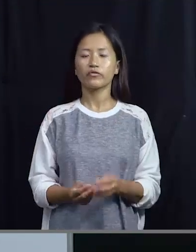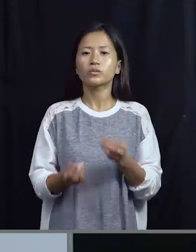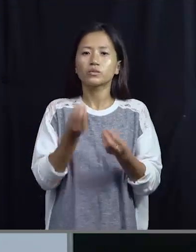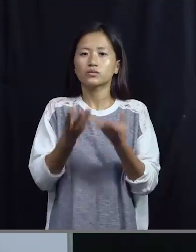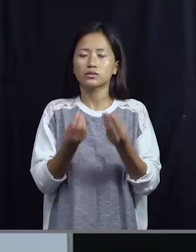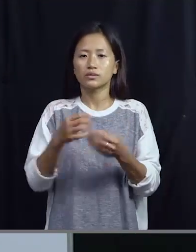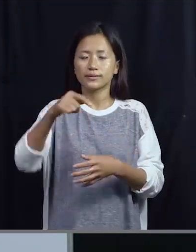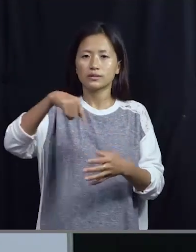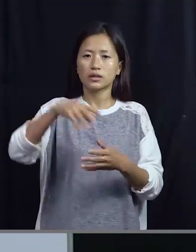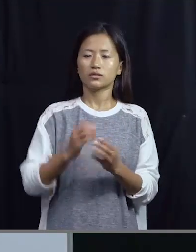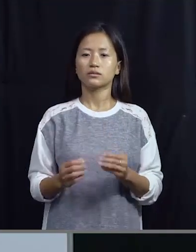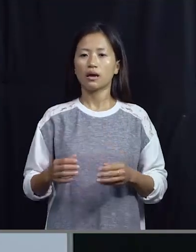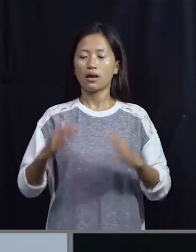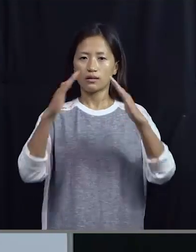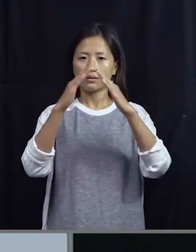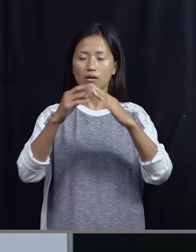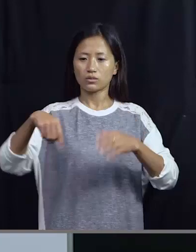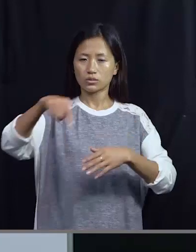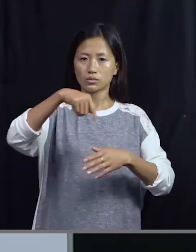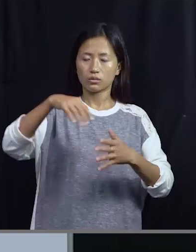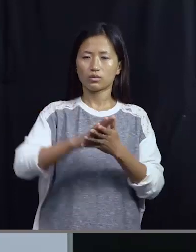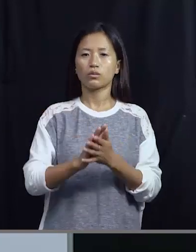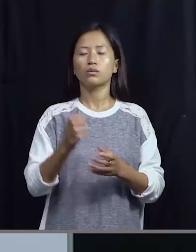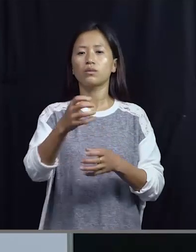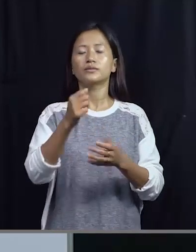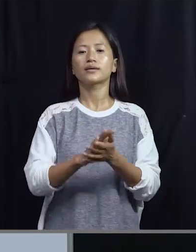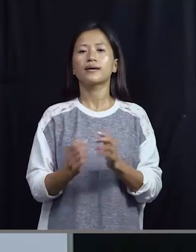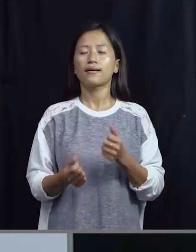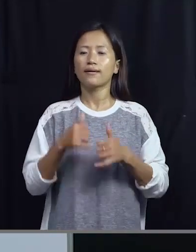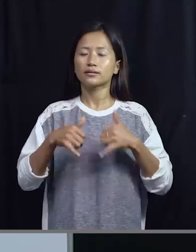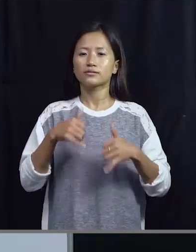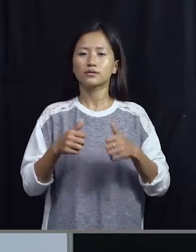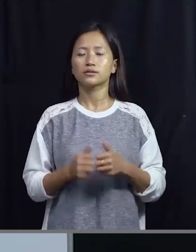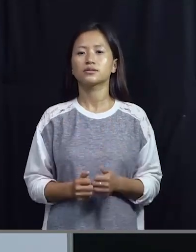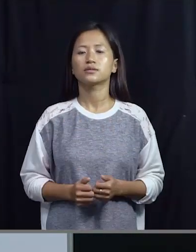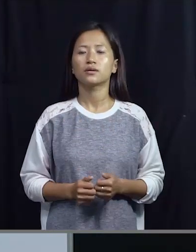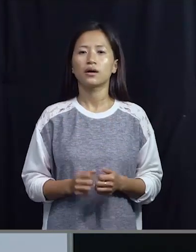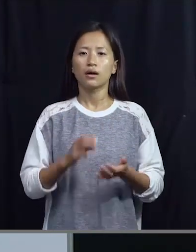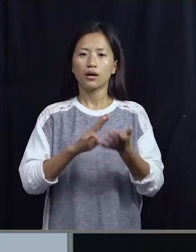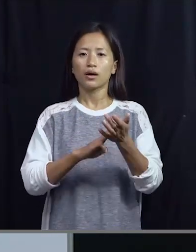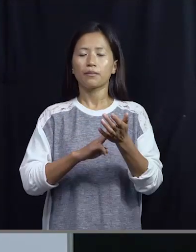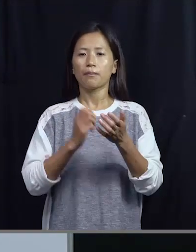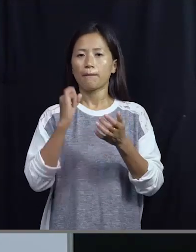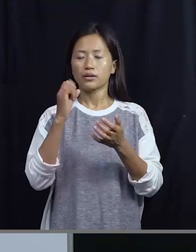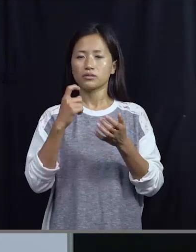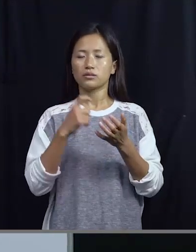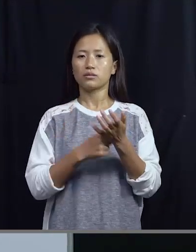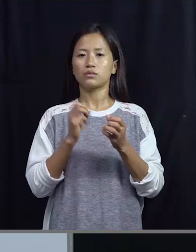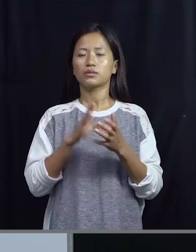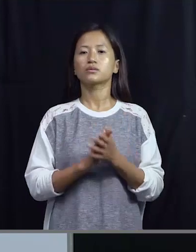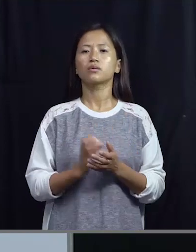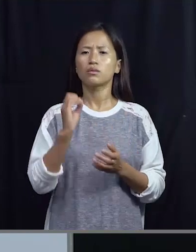cooking and household activities. So what is the bacteria, the microorganism that is involved?